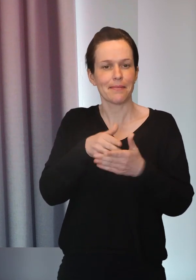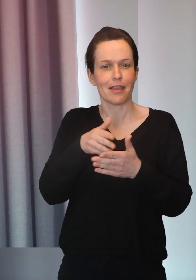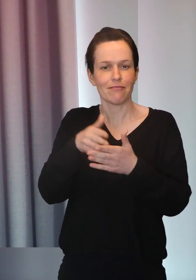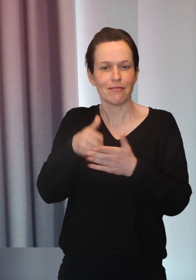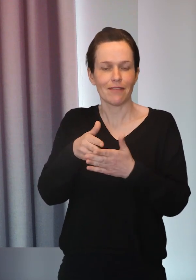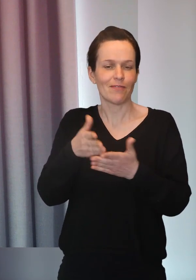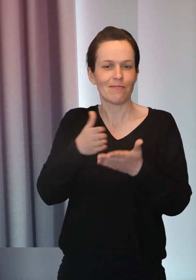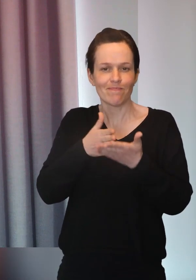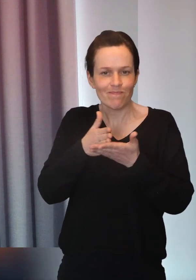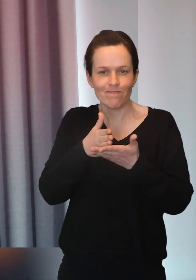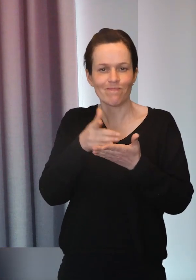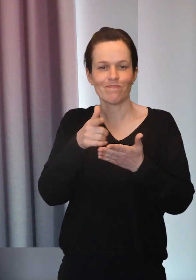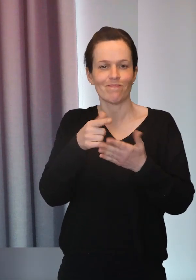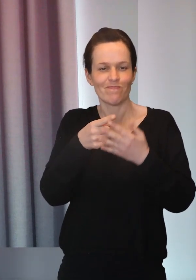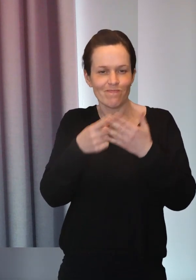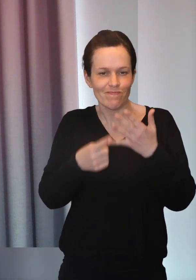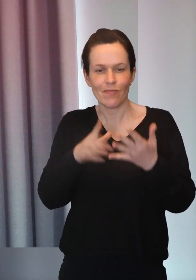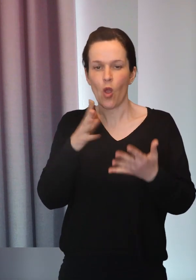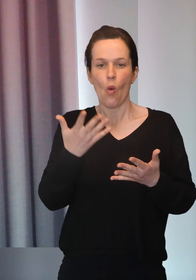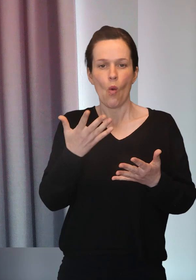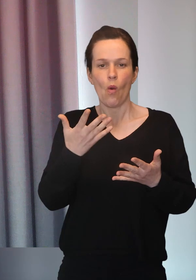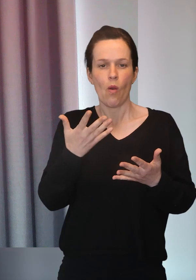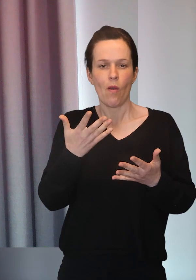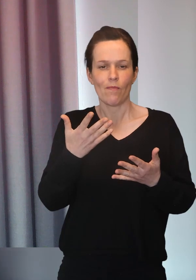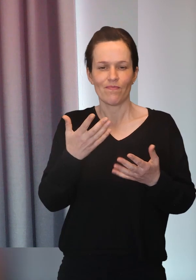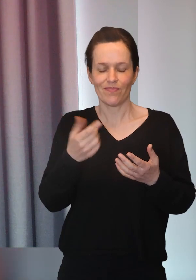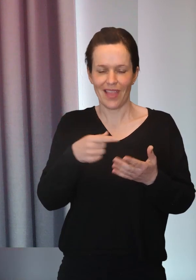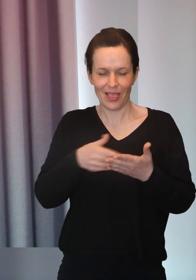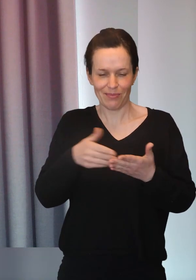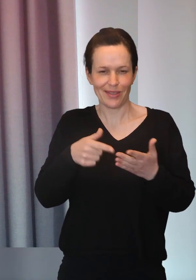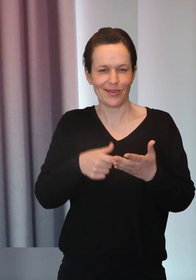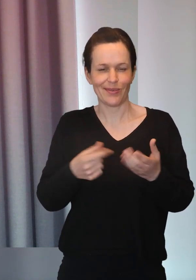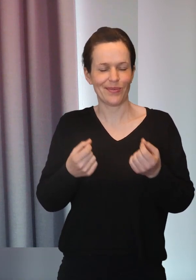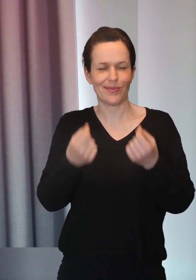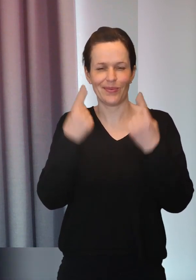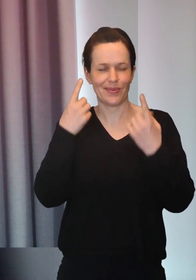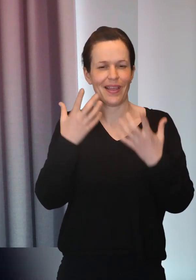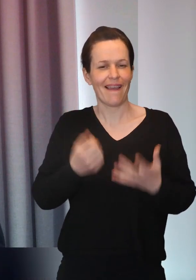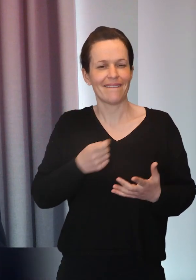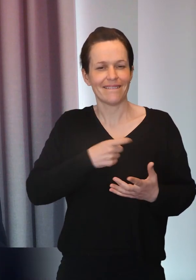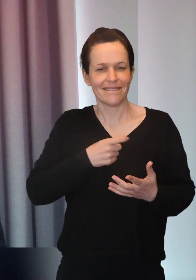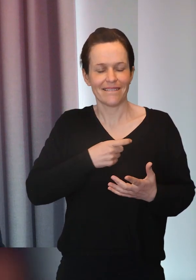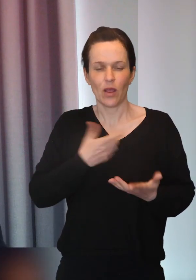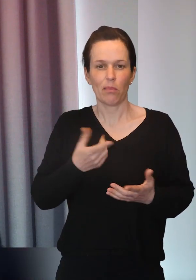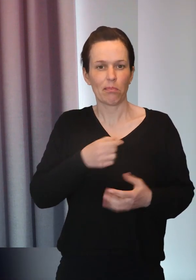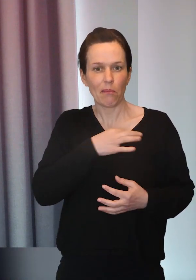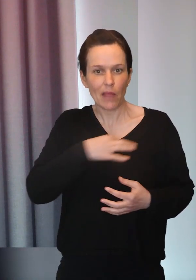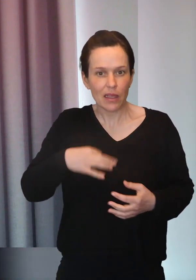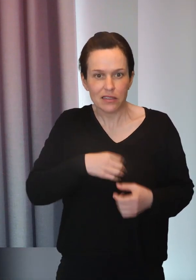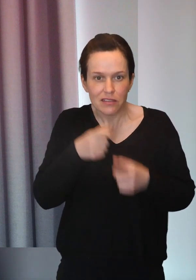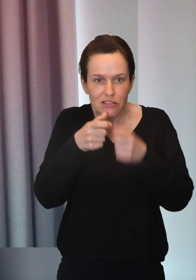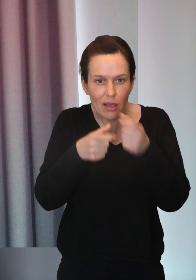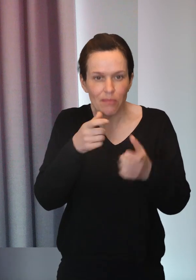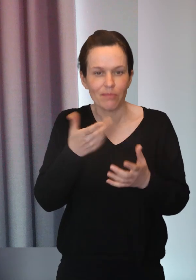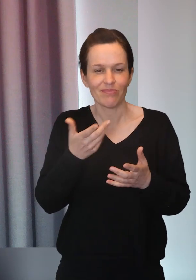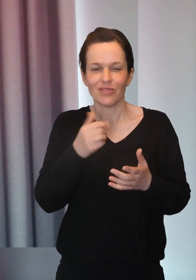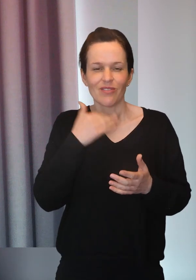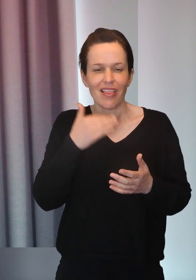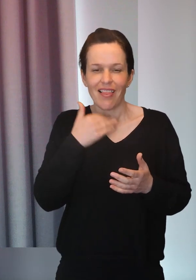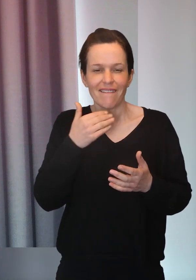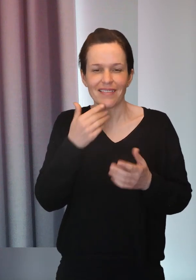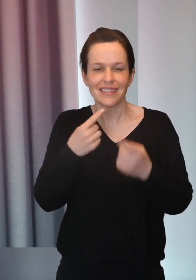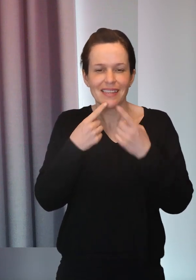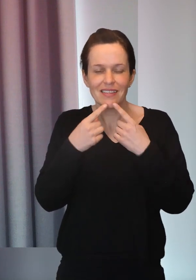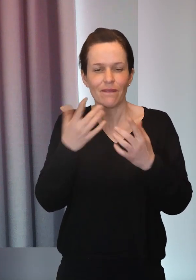highlighted barriers such as navigating complex interfaces, anxiety over misunderstood language and medical terms,